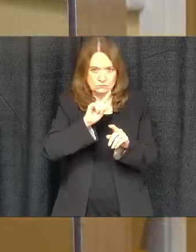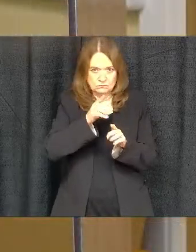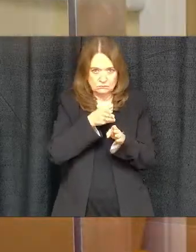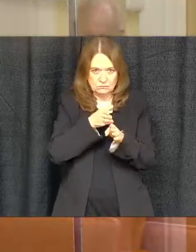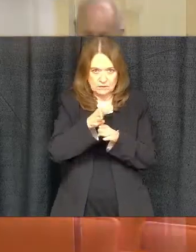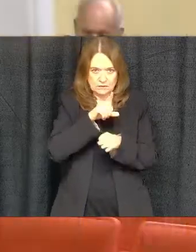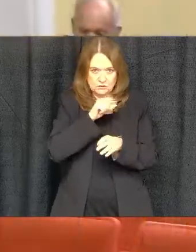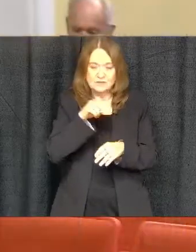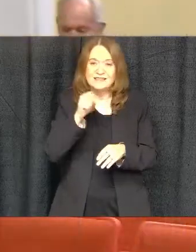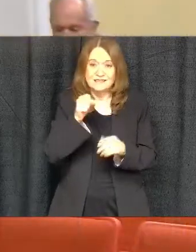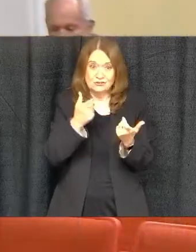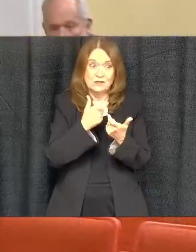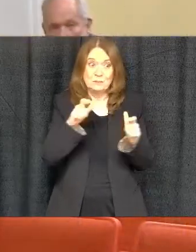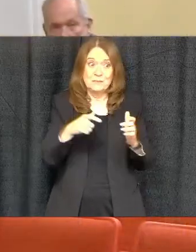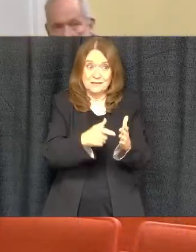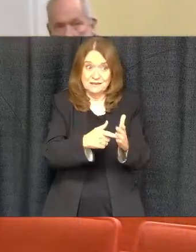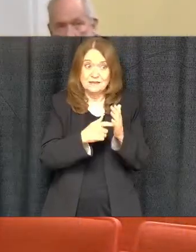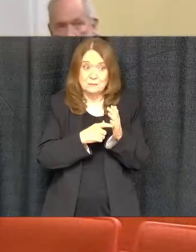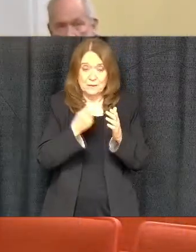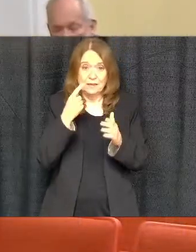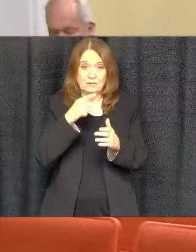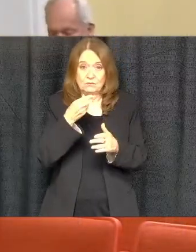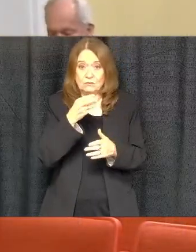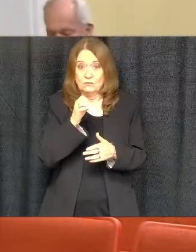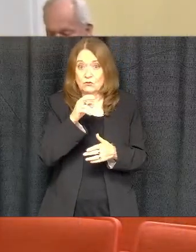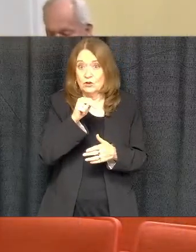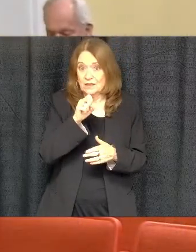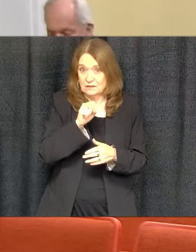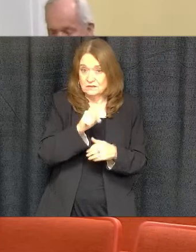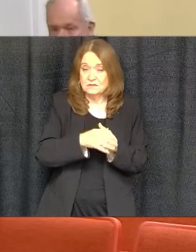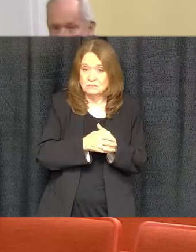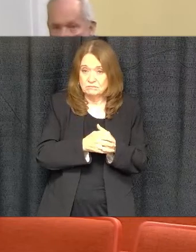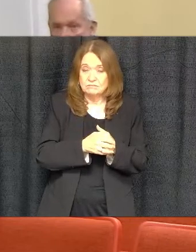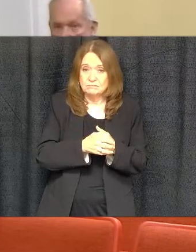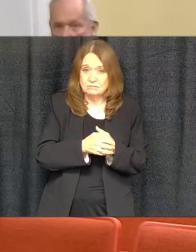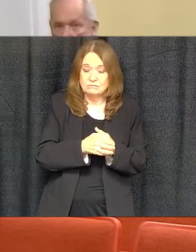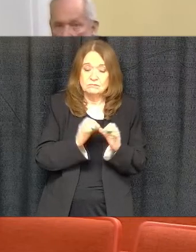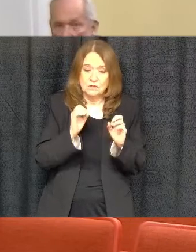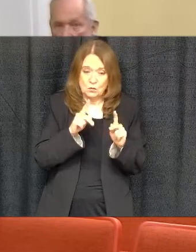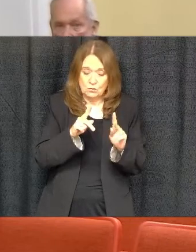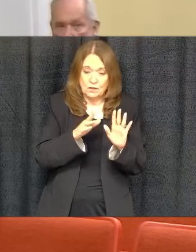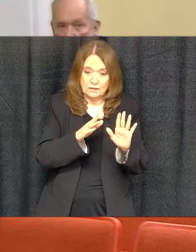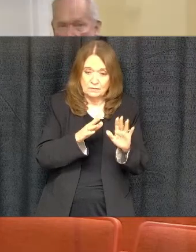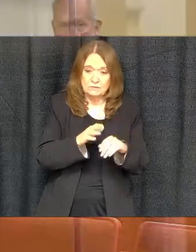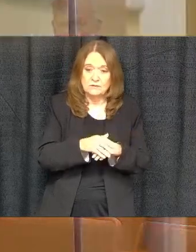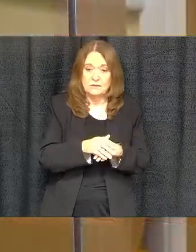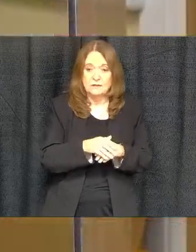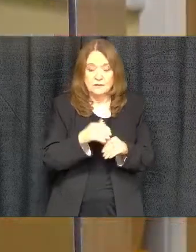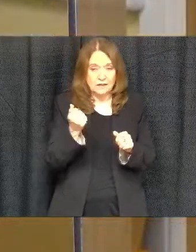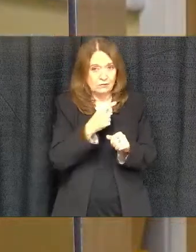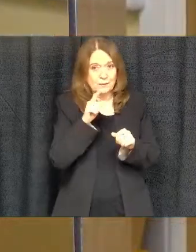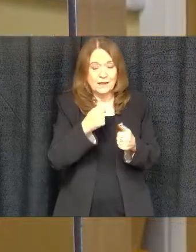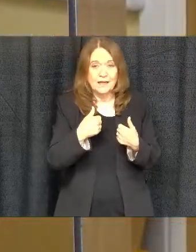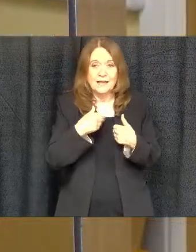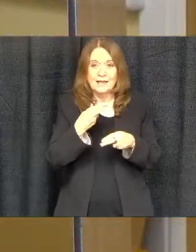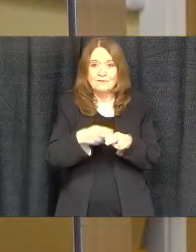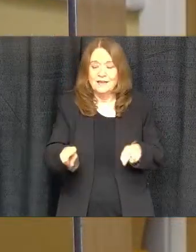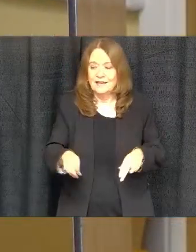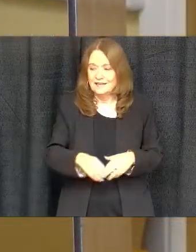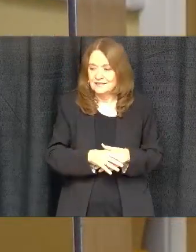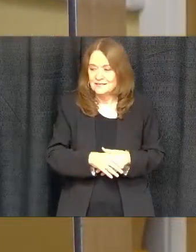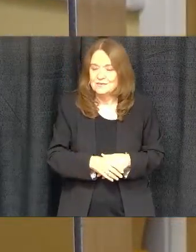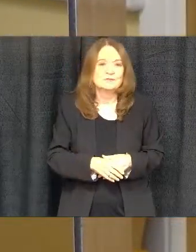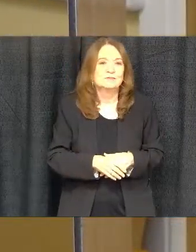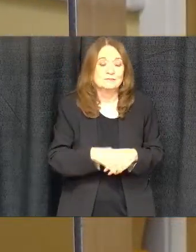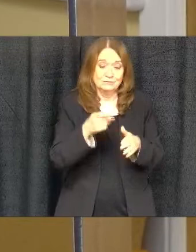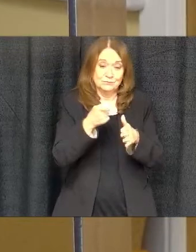a tremendous demand for hens, it would Oh, seem. okay. Well, we need our eggs. We do. The prices